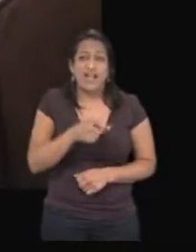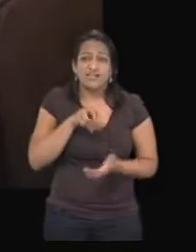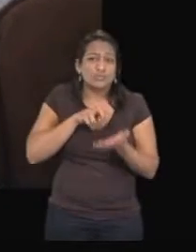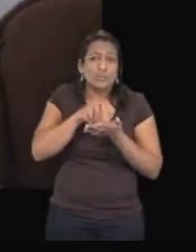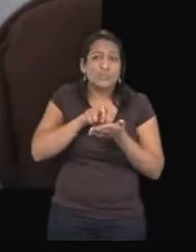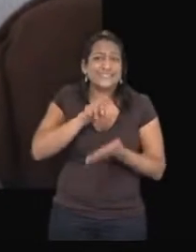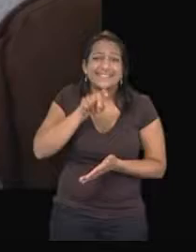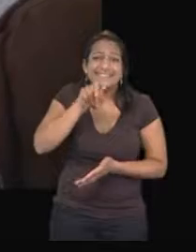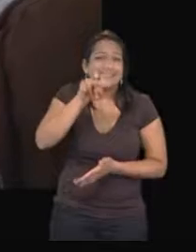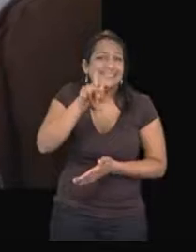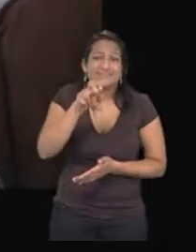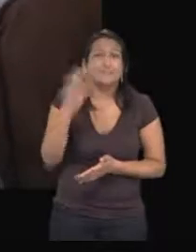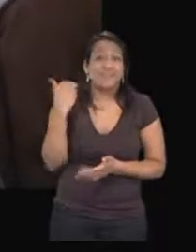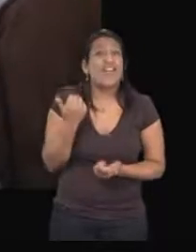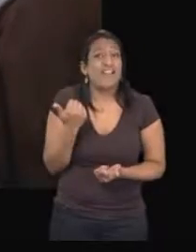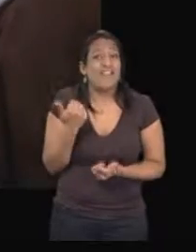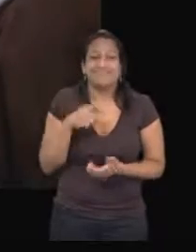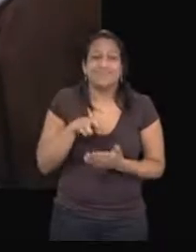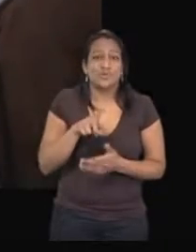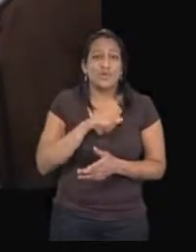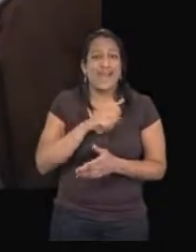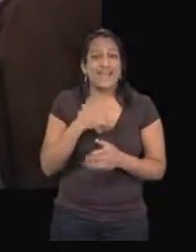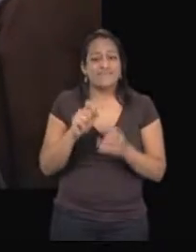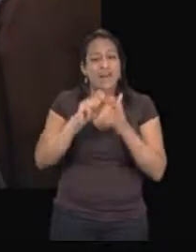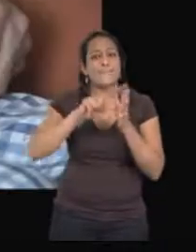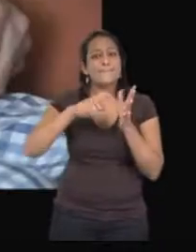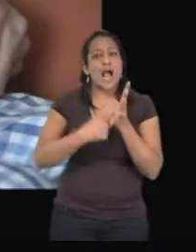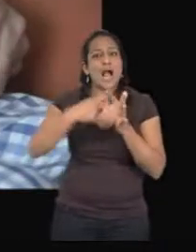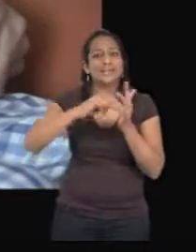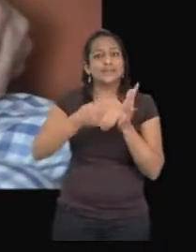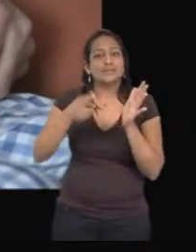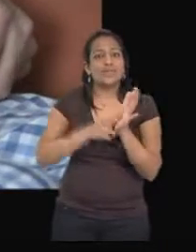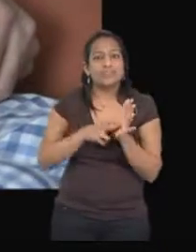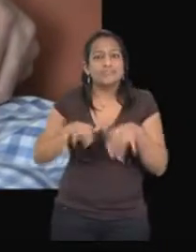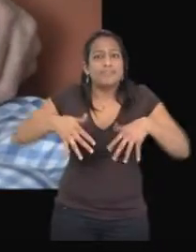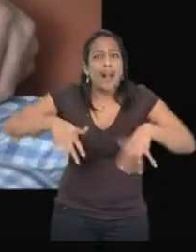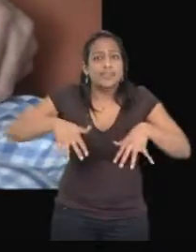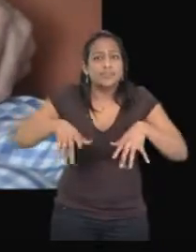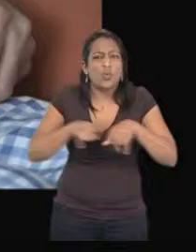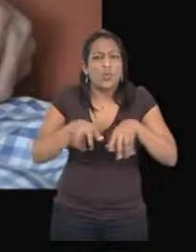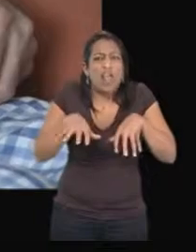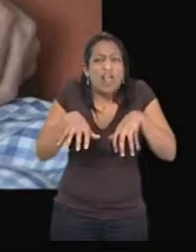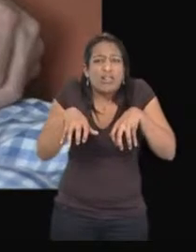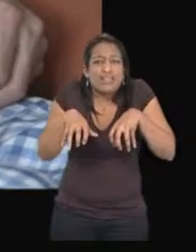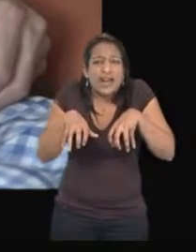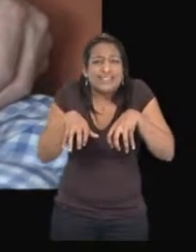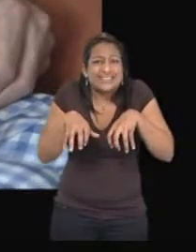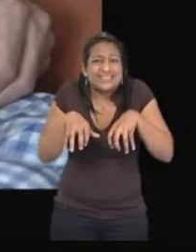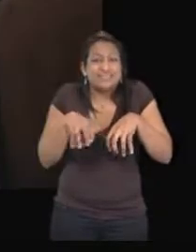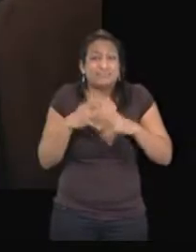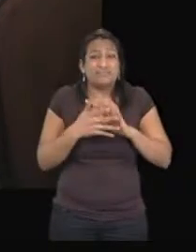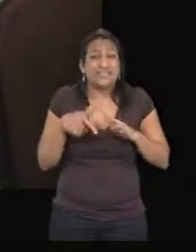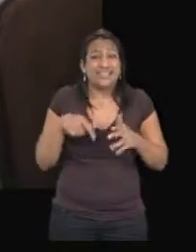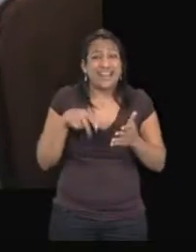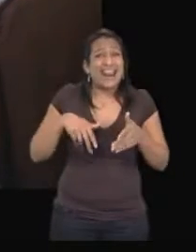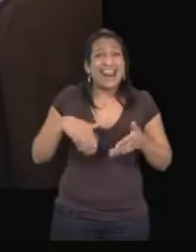Alf can't use the stairs anymore because he suffers with Parkinson's disease and arthritis, and now